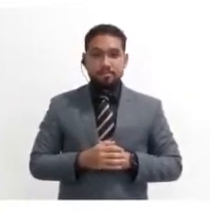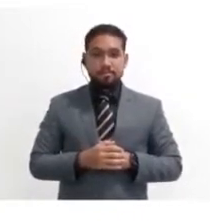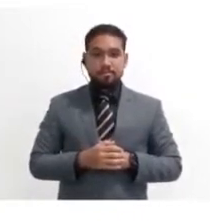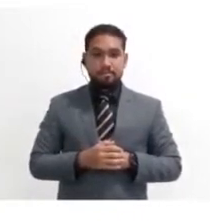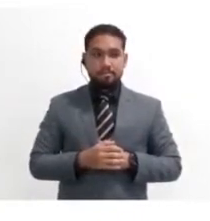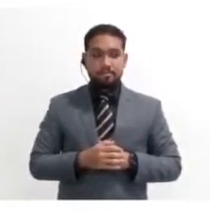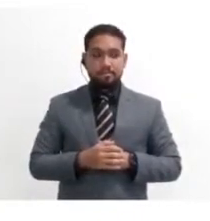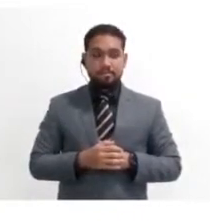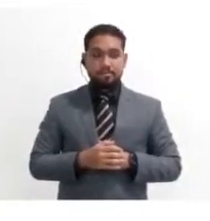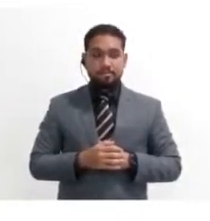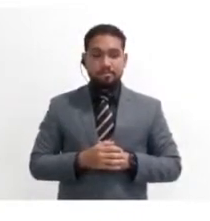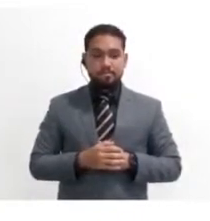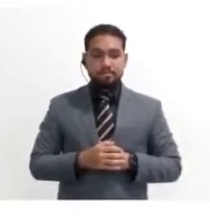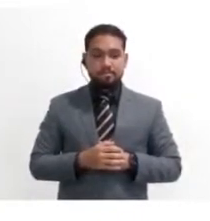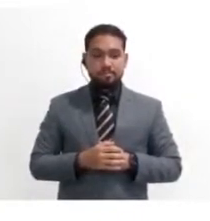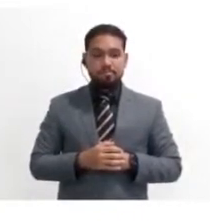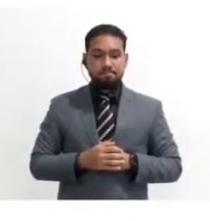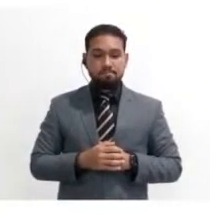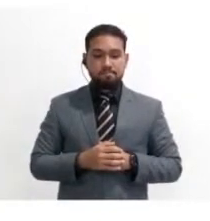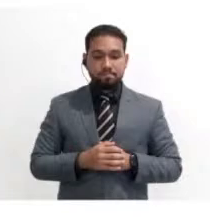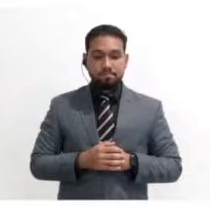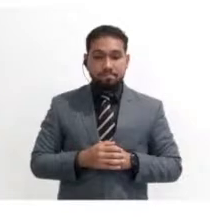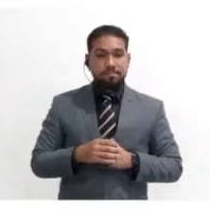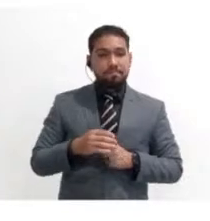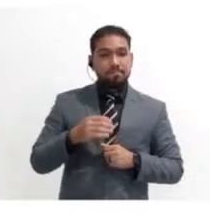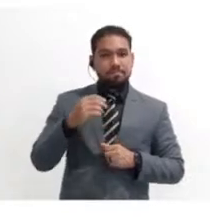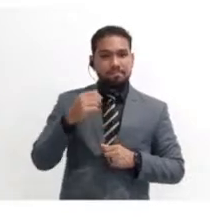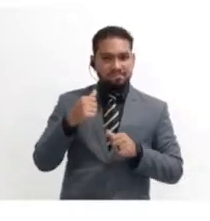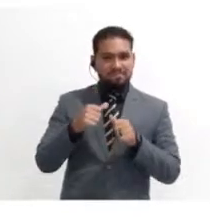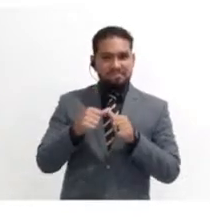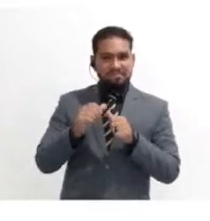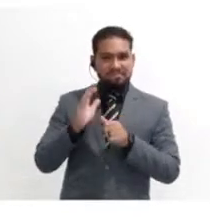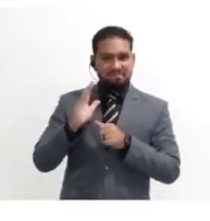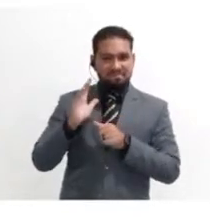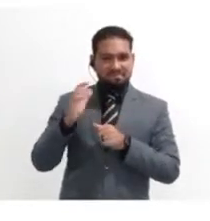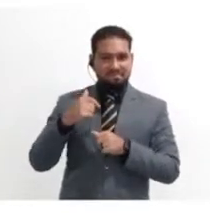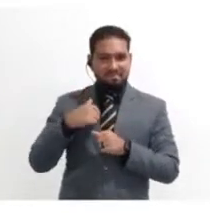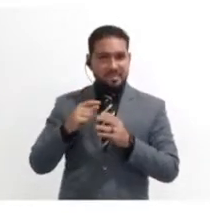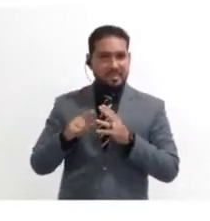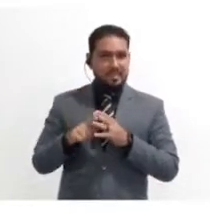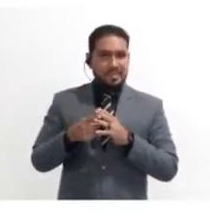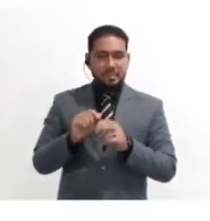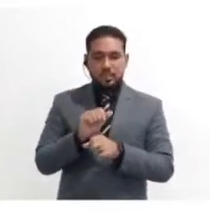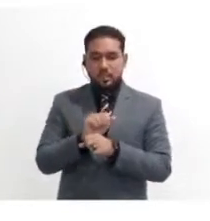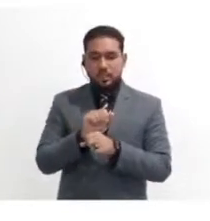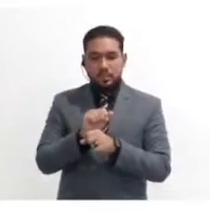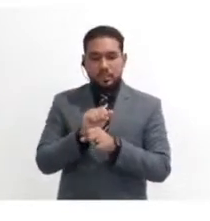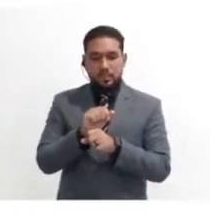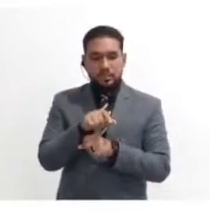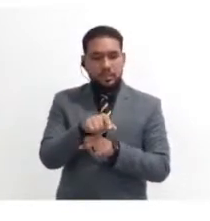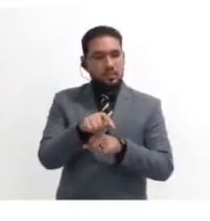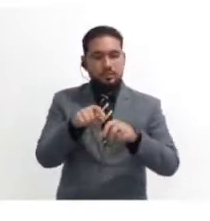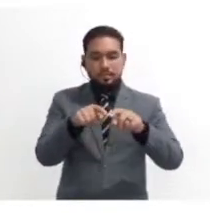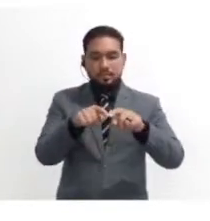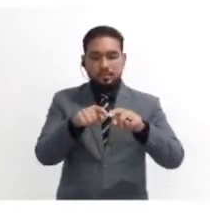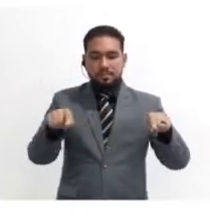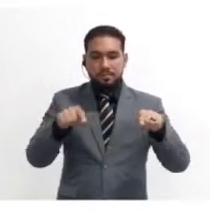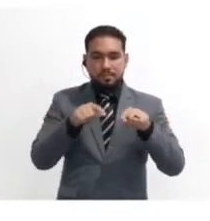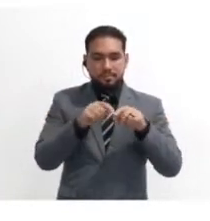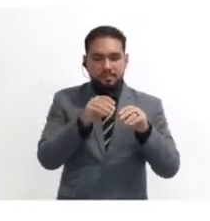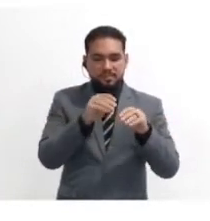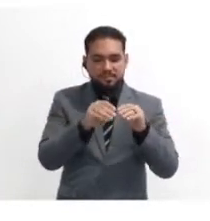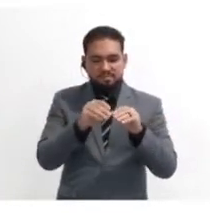to me, when I first got into packaging, it was mind-boggling, the types of volumes